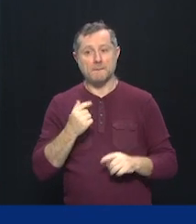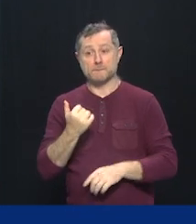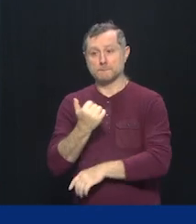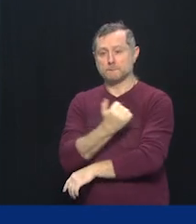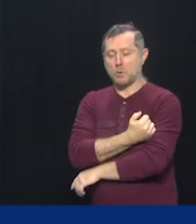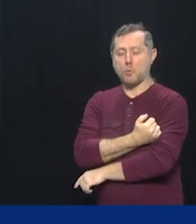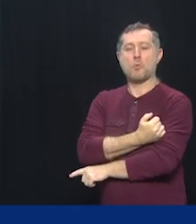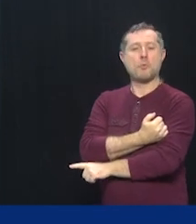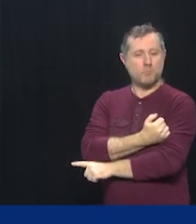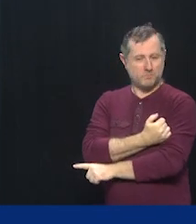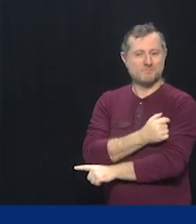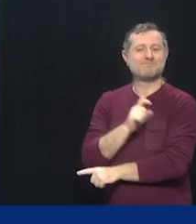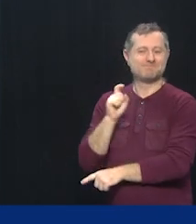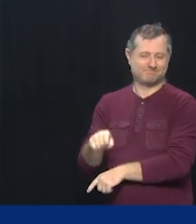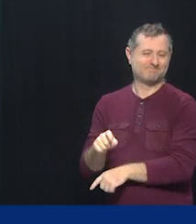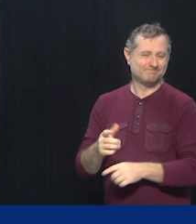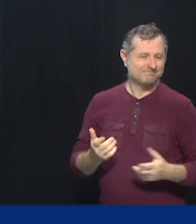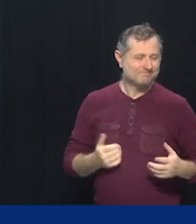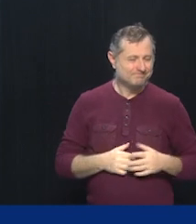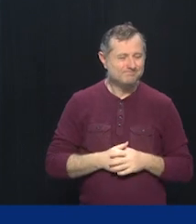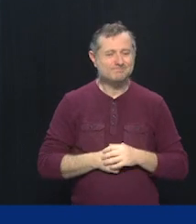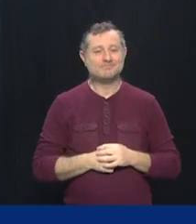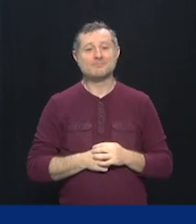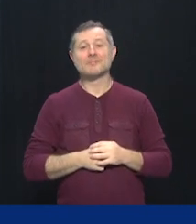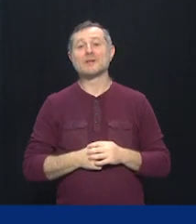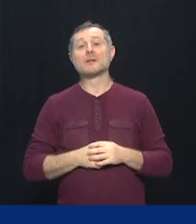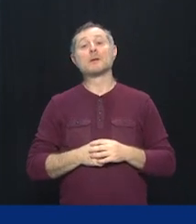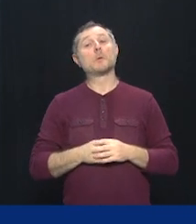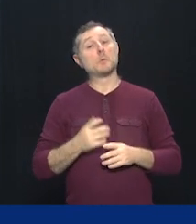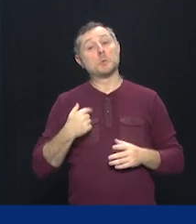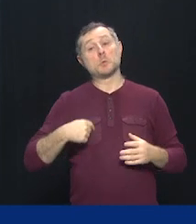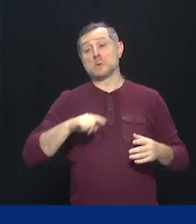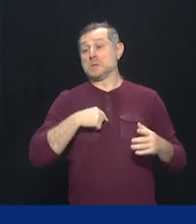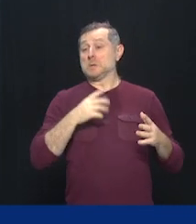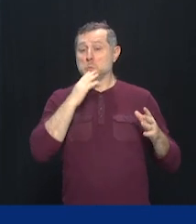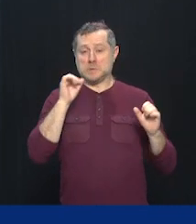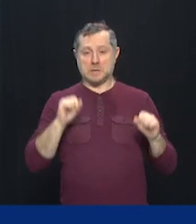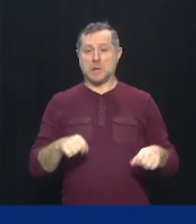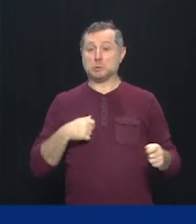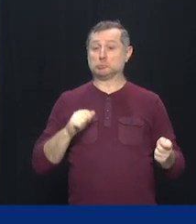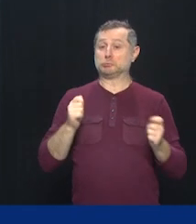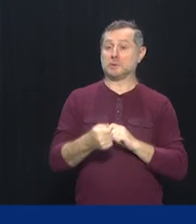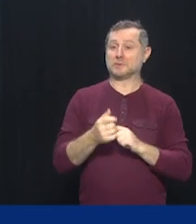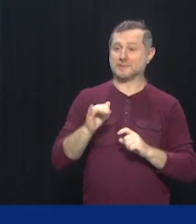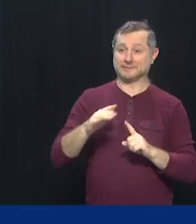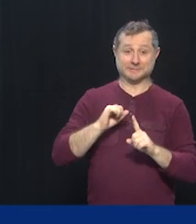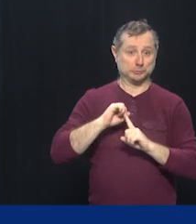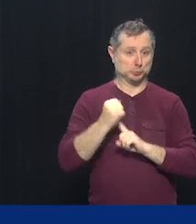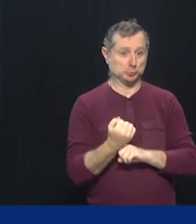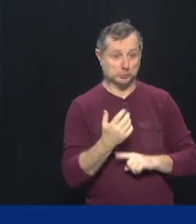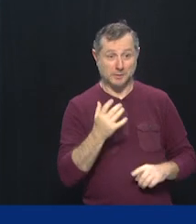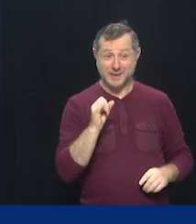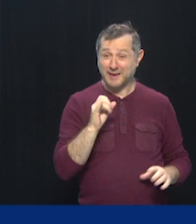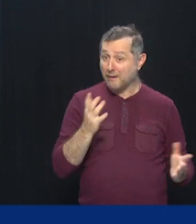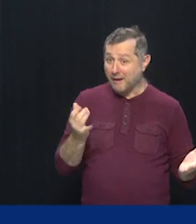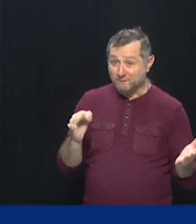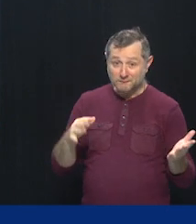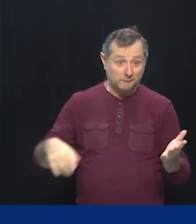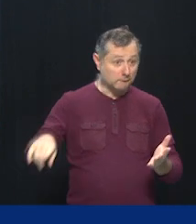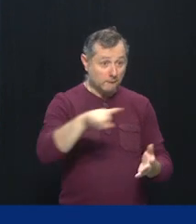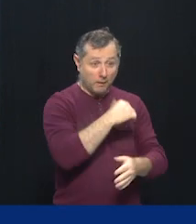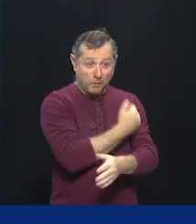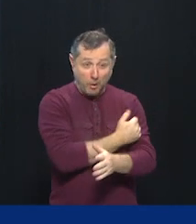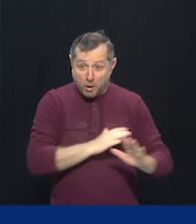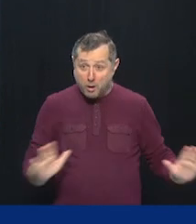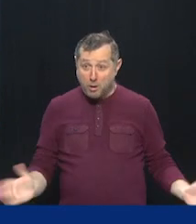are because they're unvaccinated. That's something that can be changed and must be changed. Also,